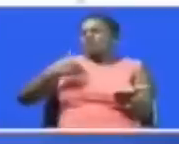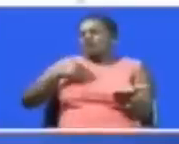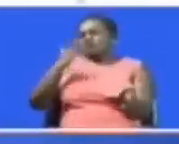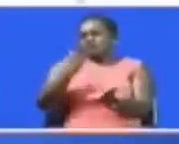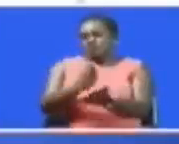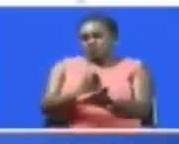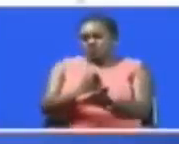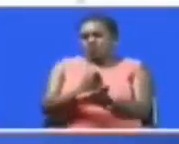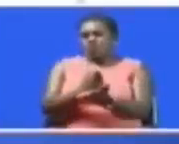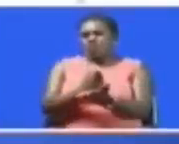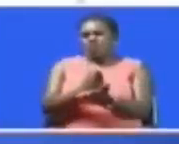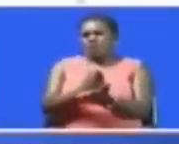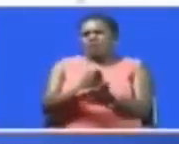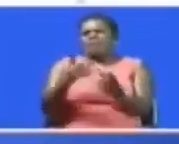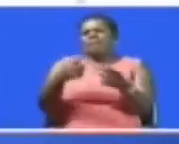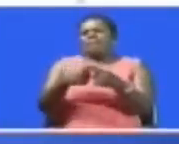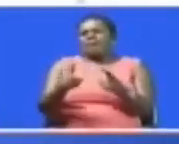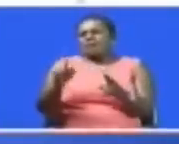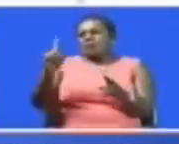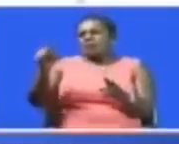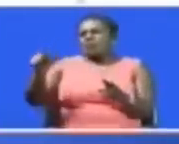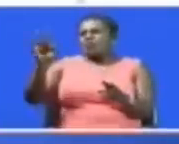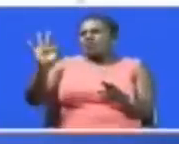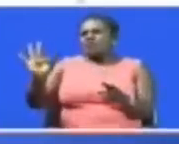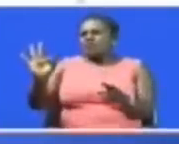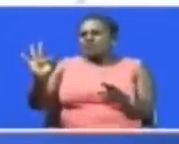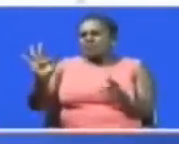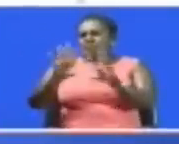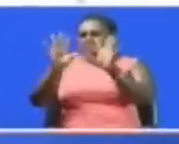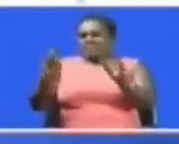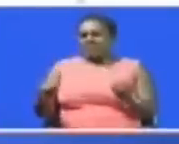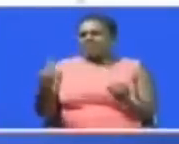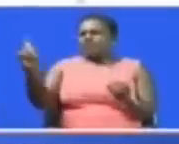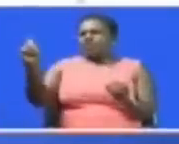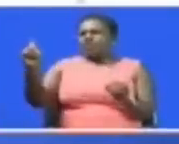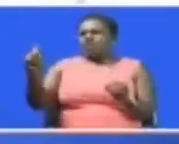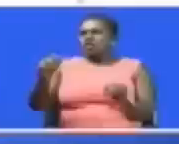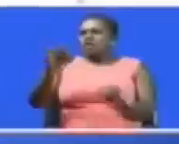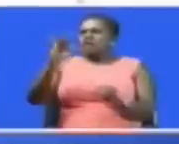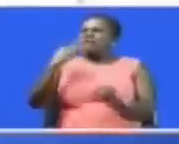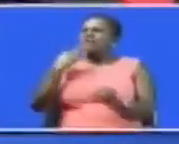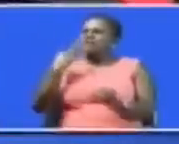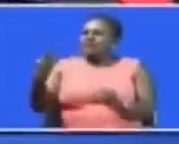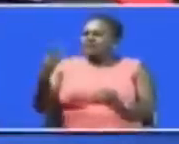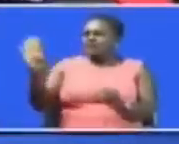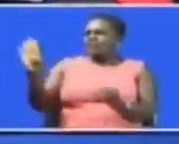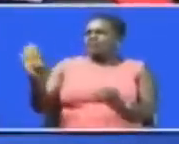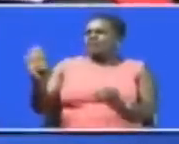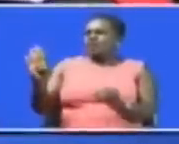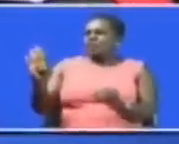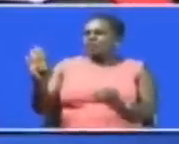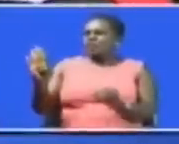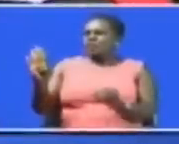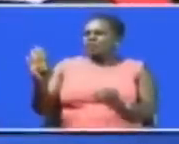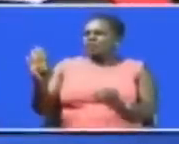counties, out of a 1.3 trillion budget, only 300 billion or